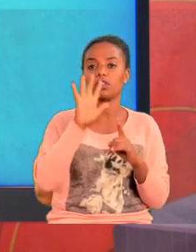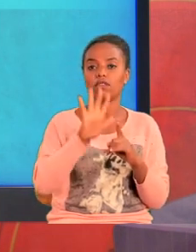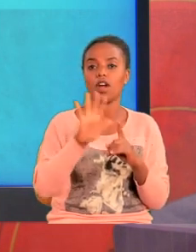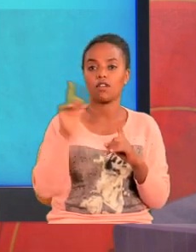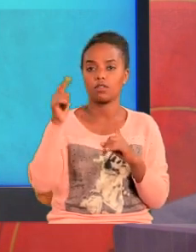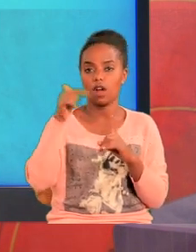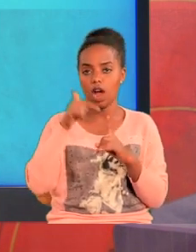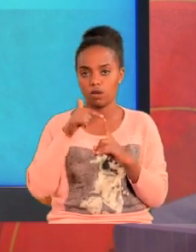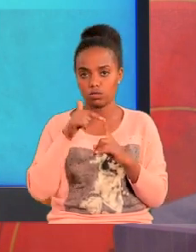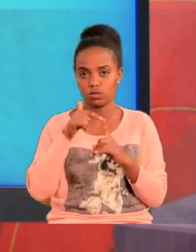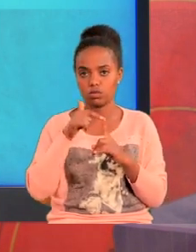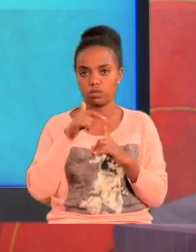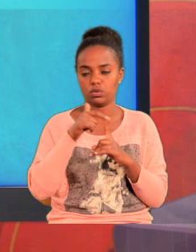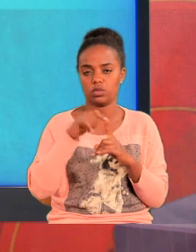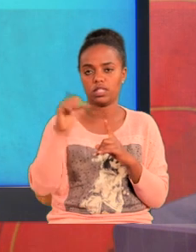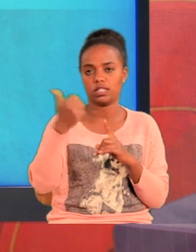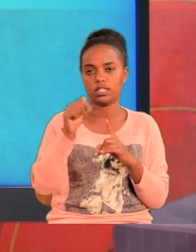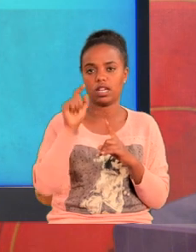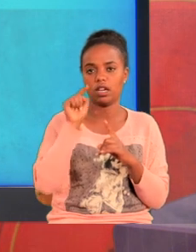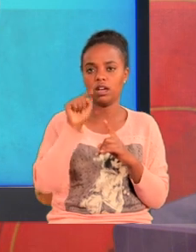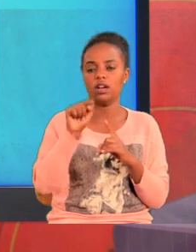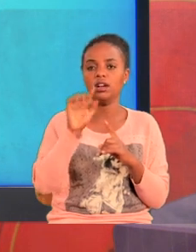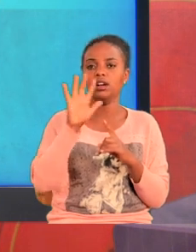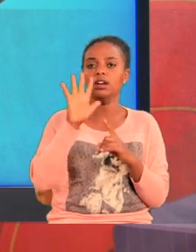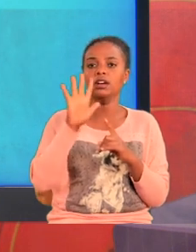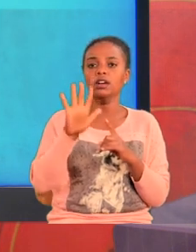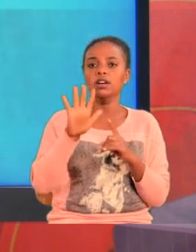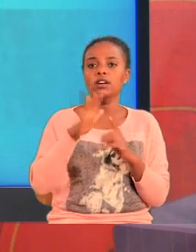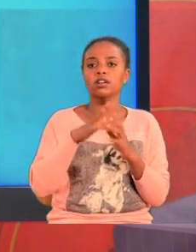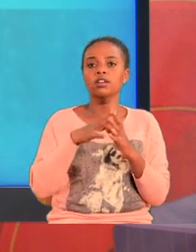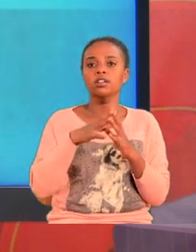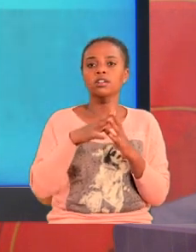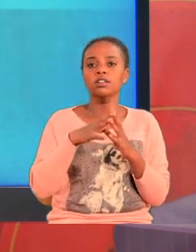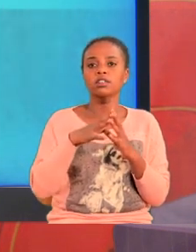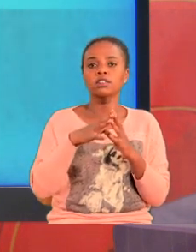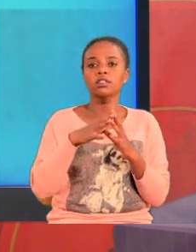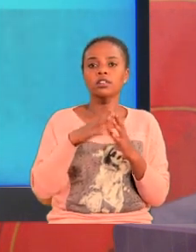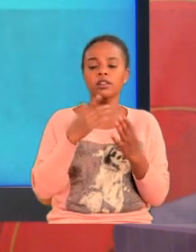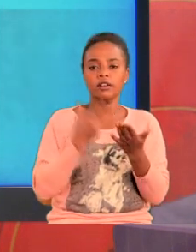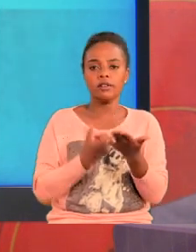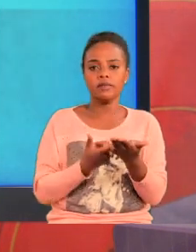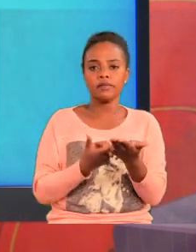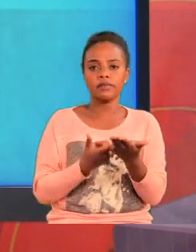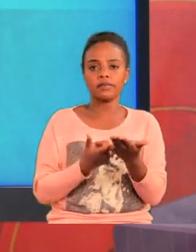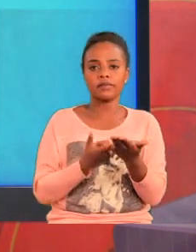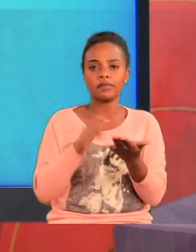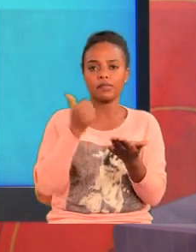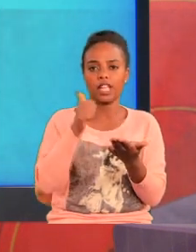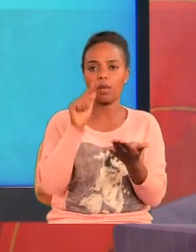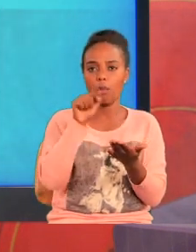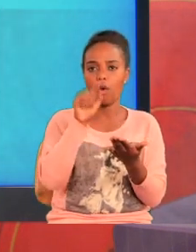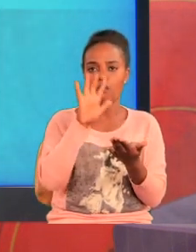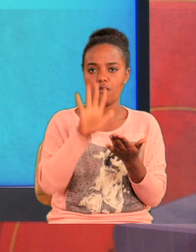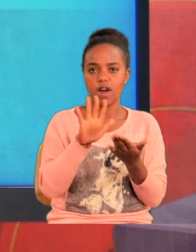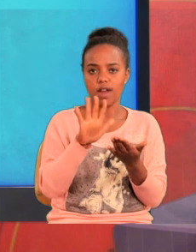5.5 up to 10.5. Here from